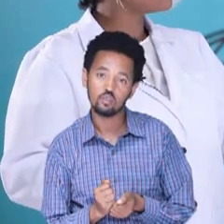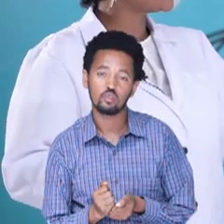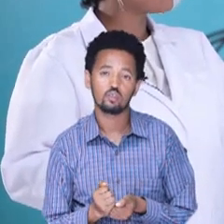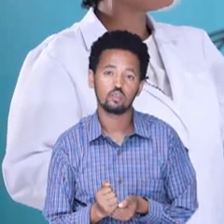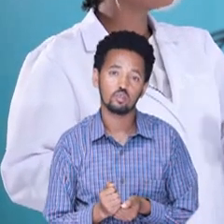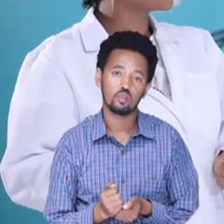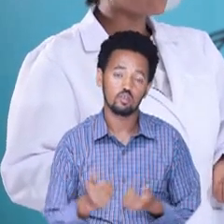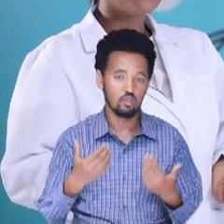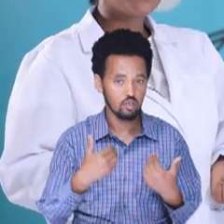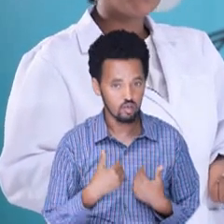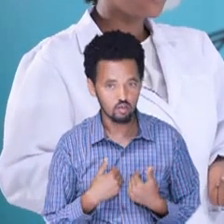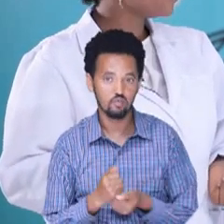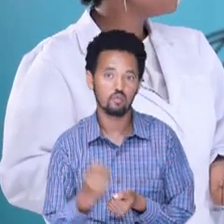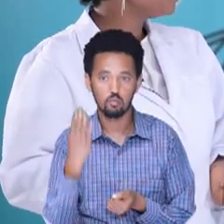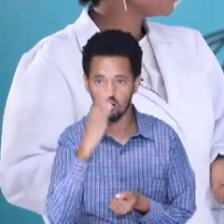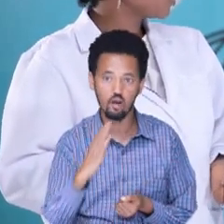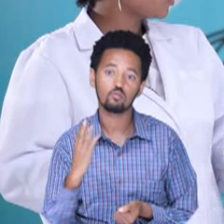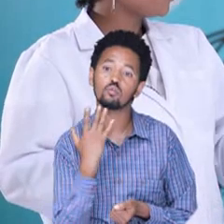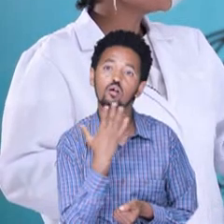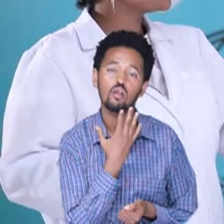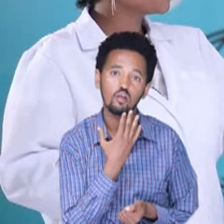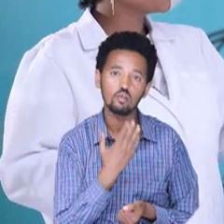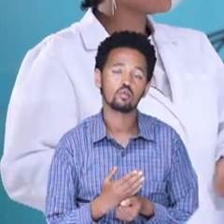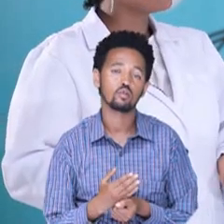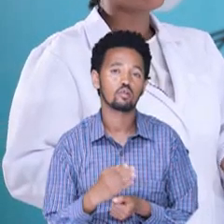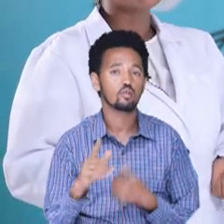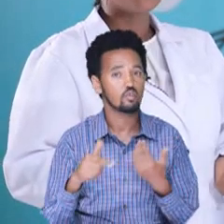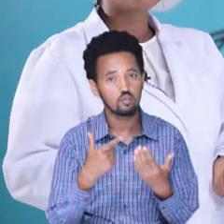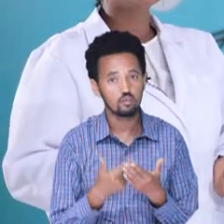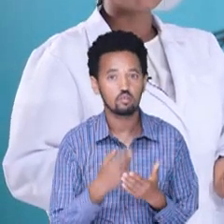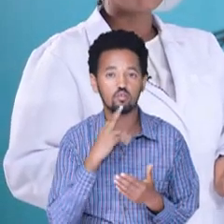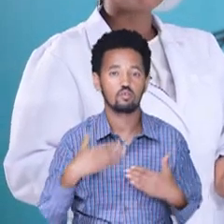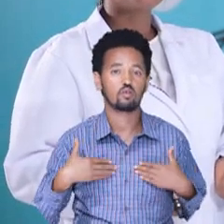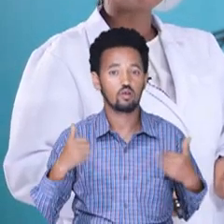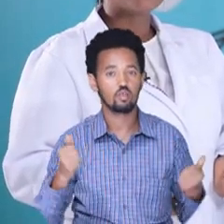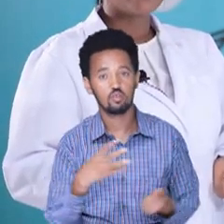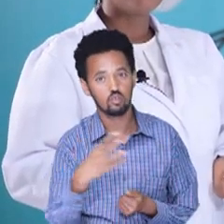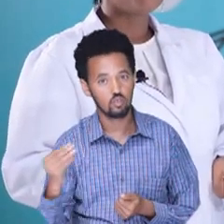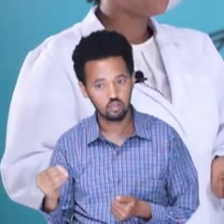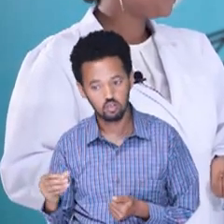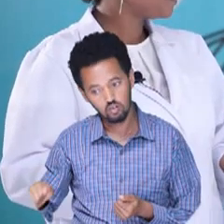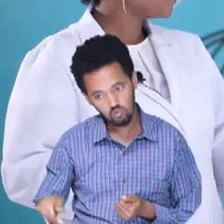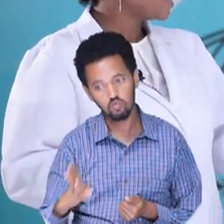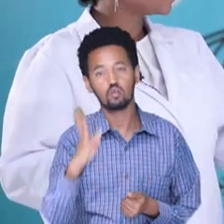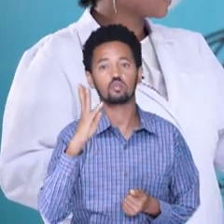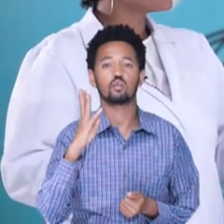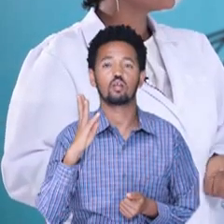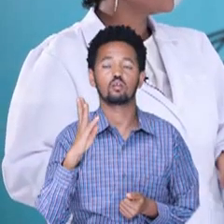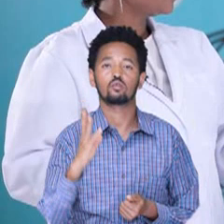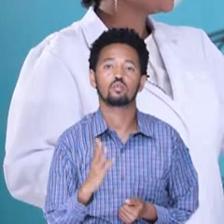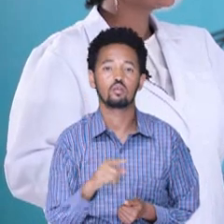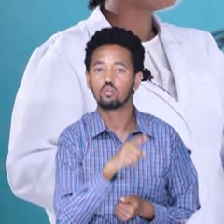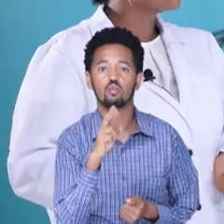deltas. They have brown in color. Most of these soil are young and fertile. They